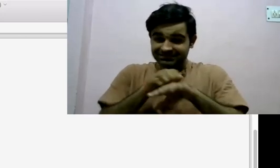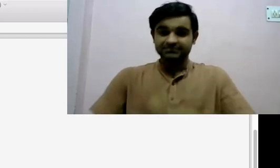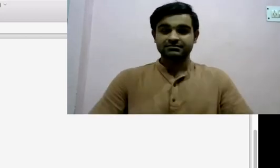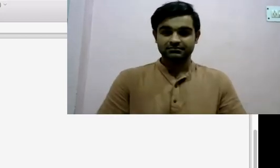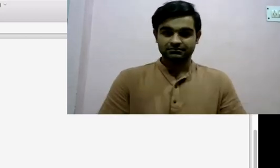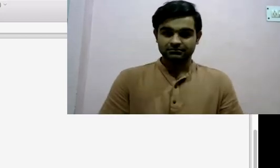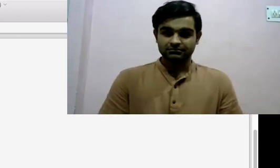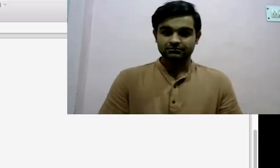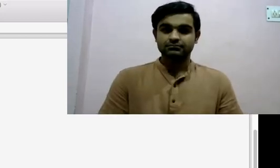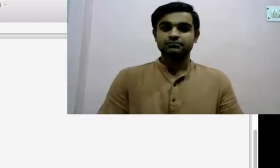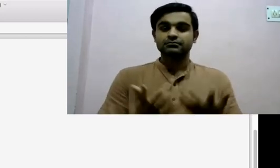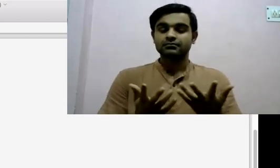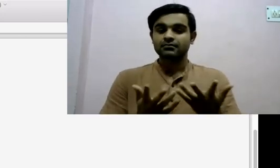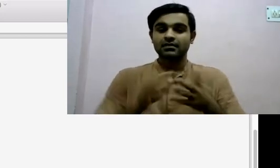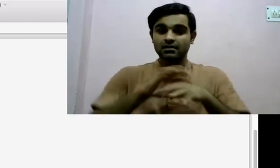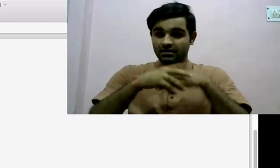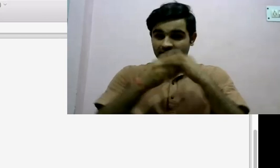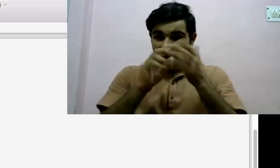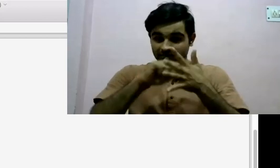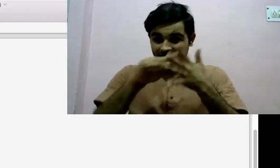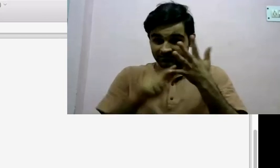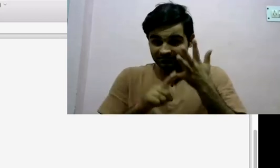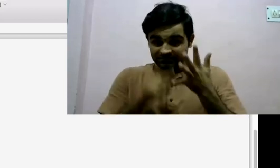or discoloration of fingers or toes.